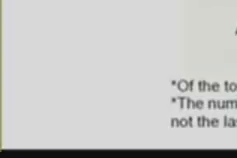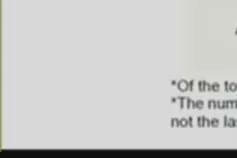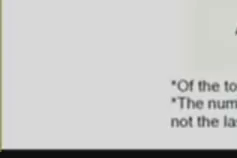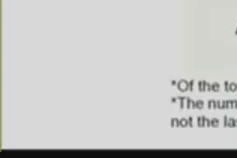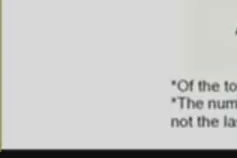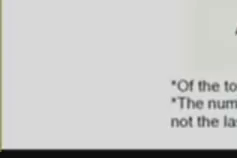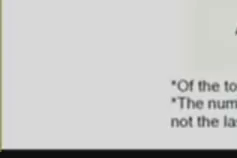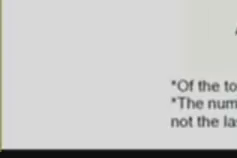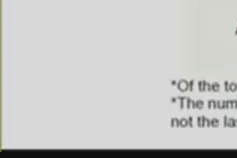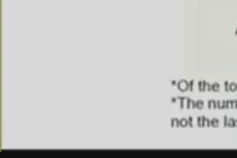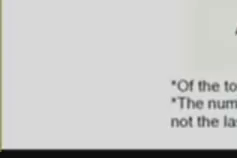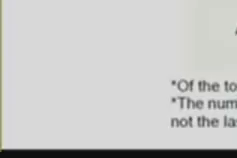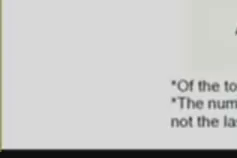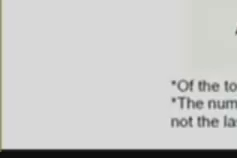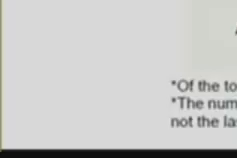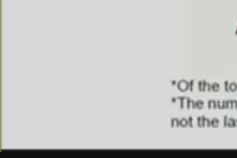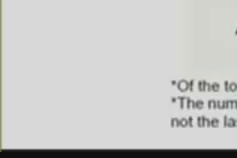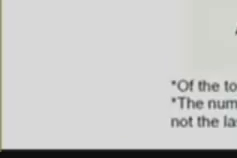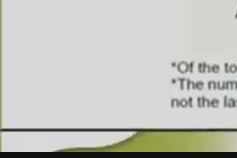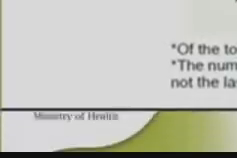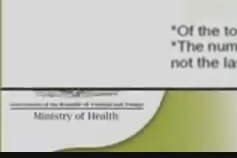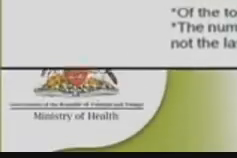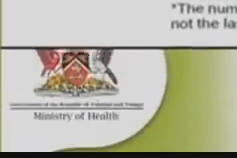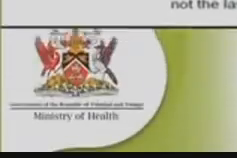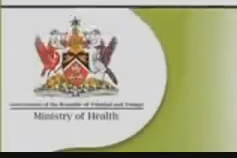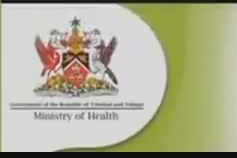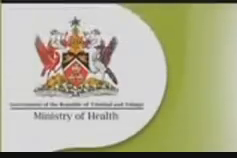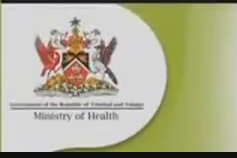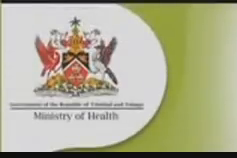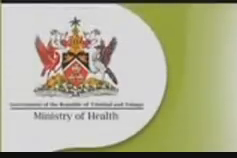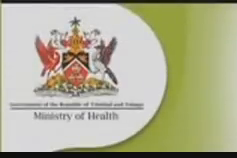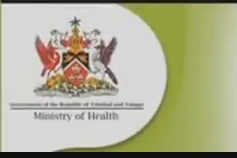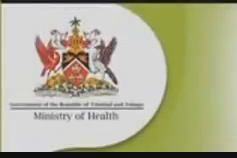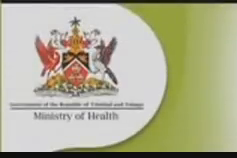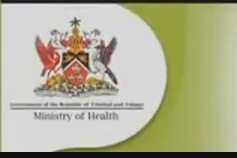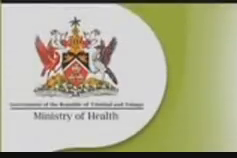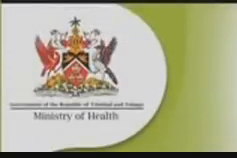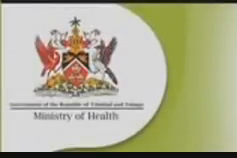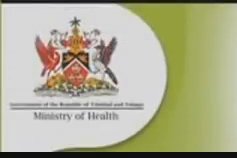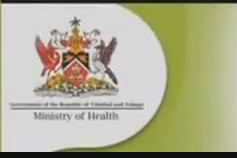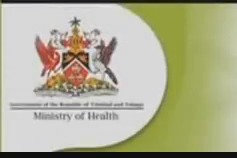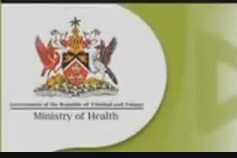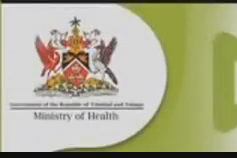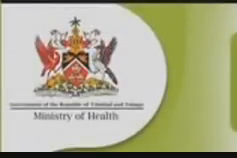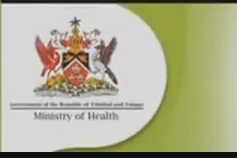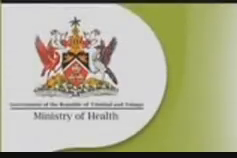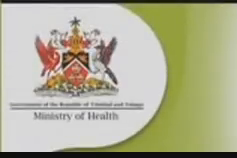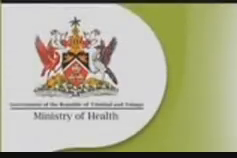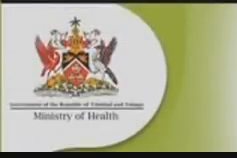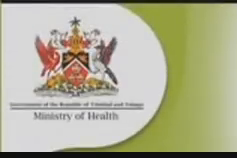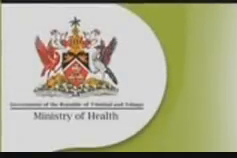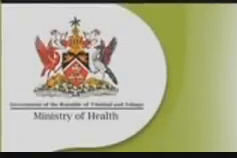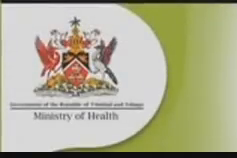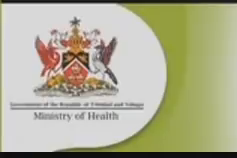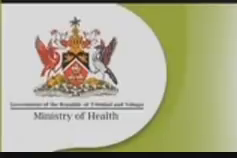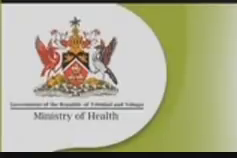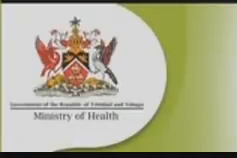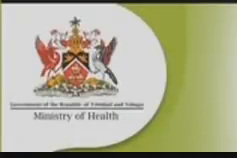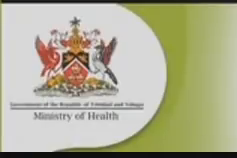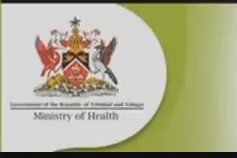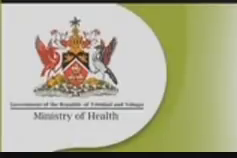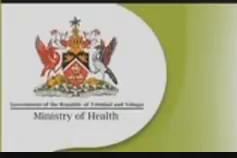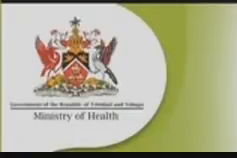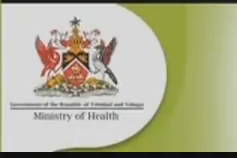35,679. Those recovered so far, 28,917. Total active cases,